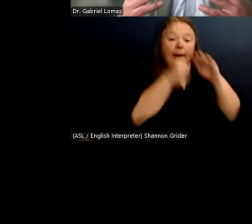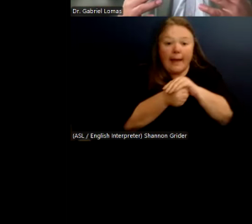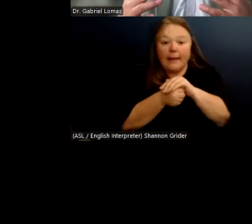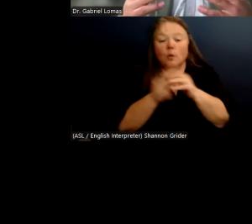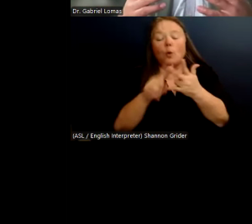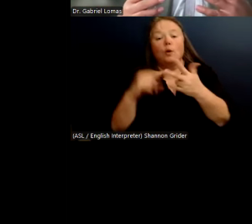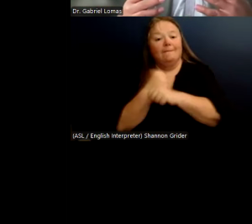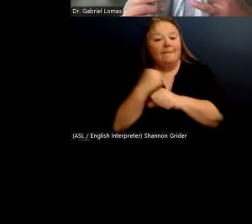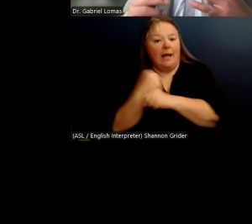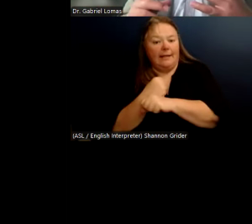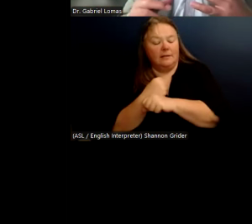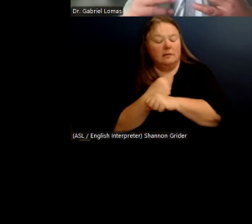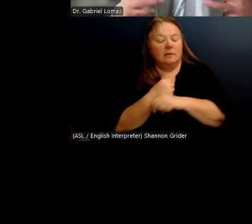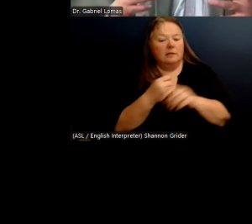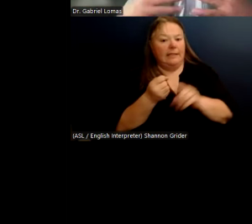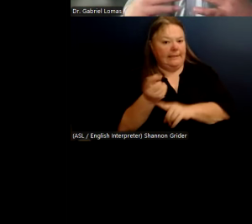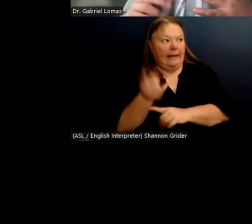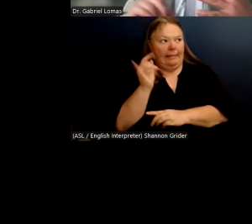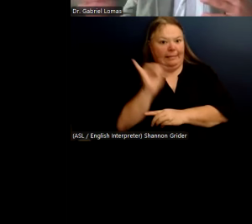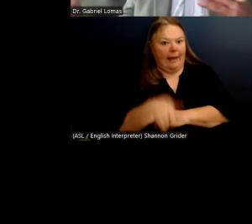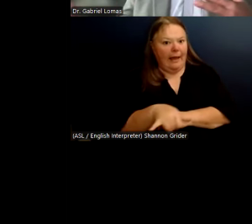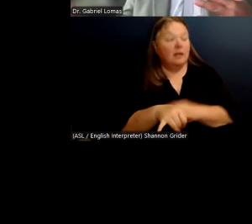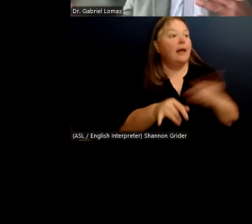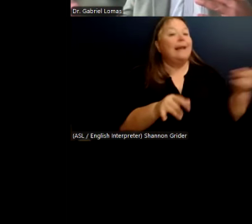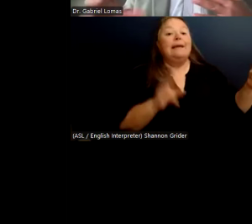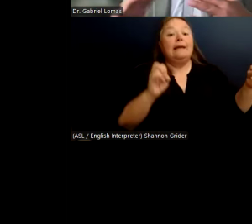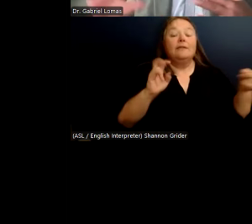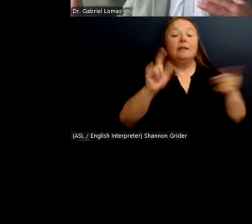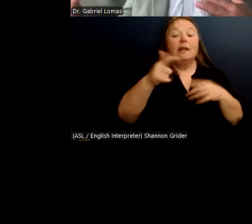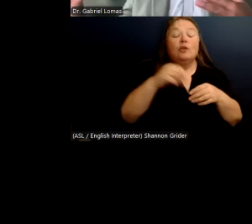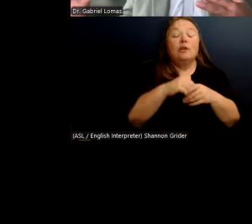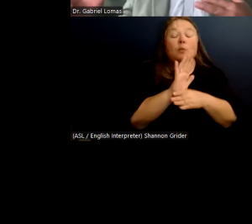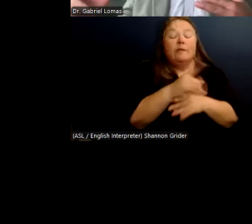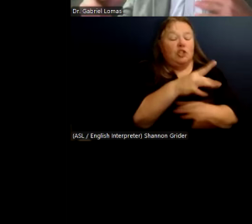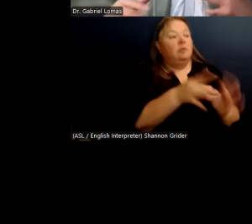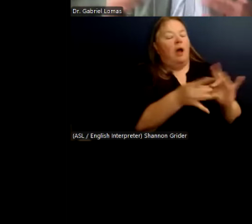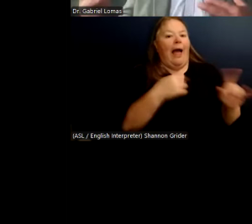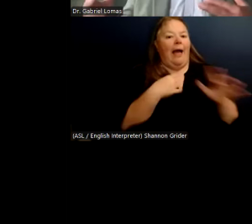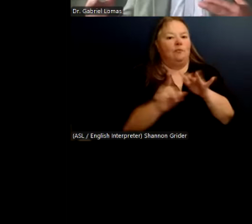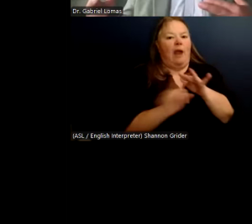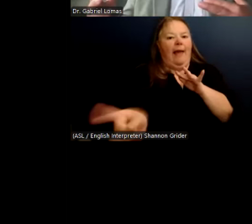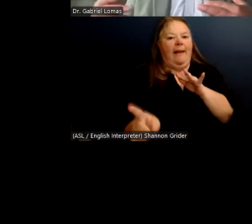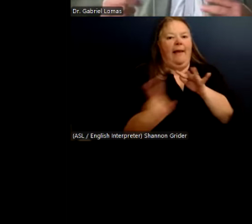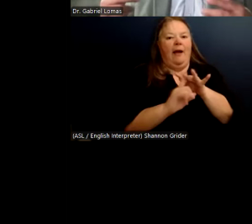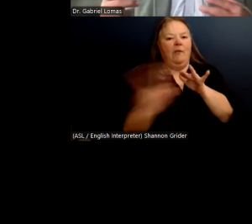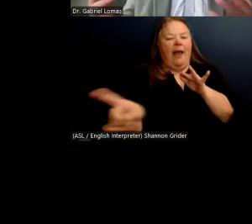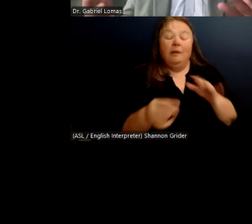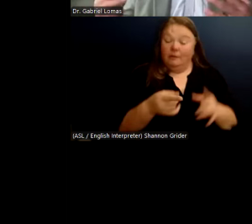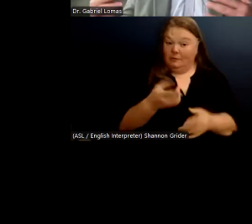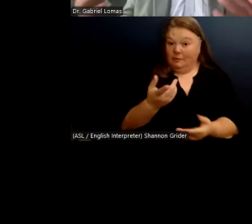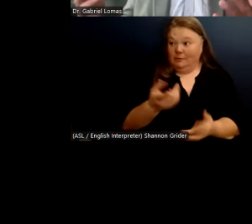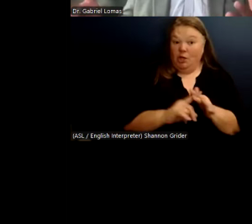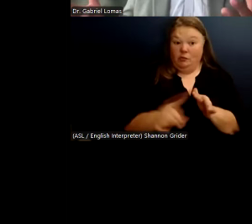entire film that she does that a lot, where she's gets scared and she runs. She runs away from people. And when you run away from law enforcement, they interpret